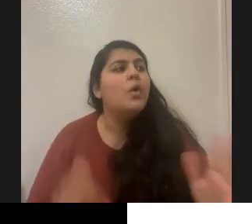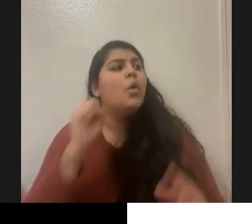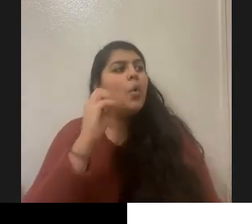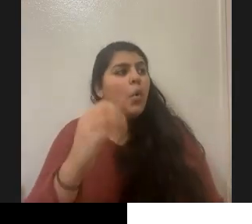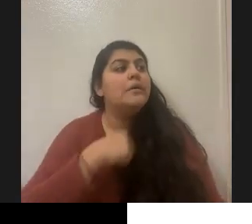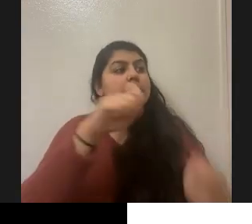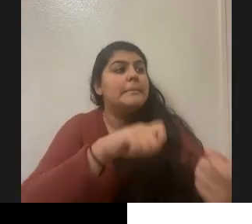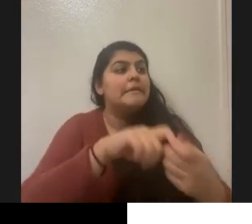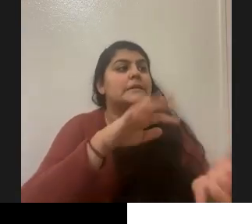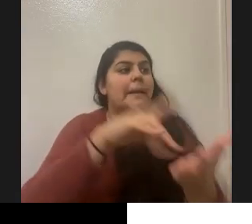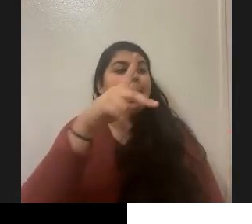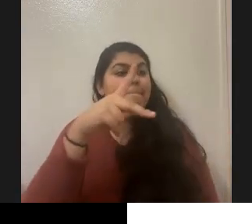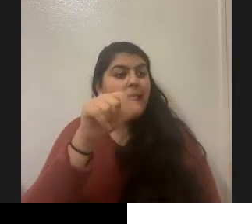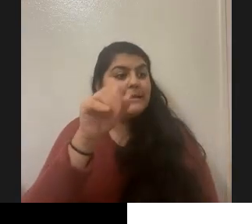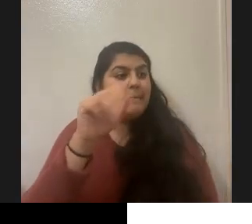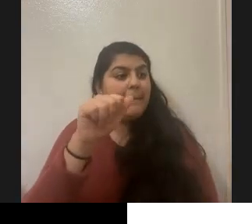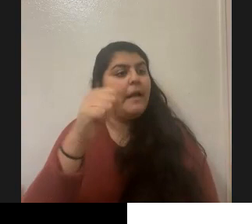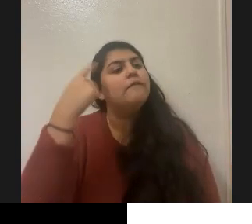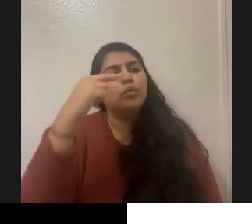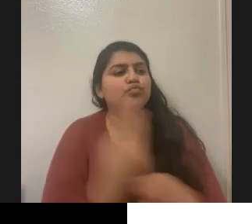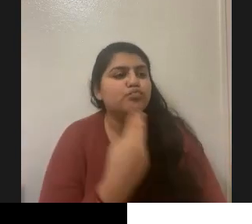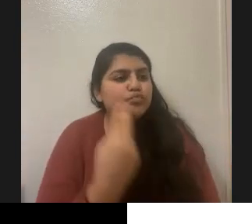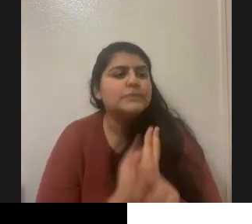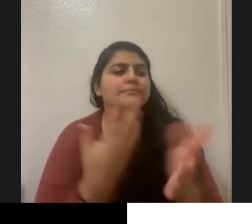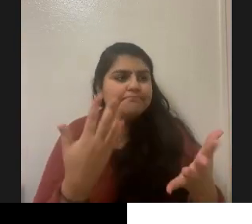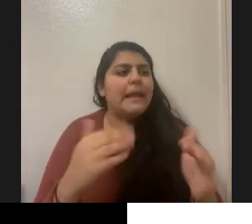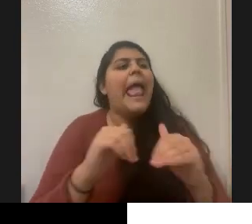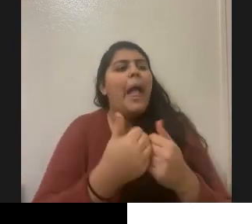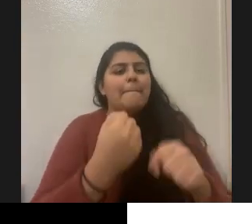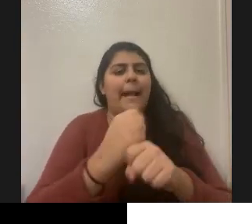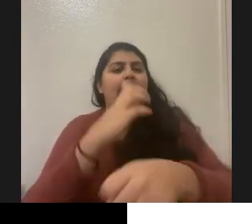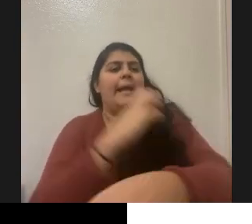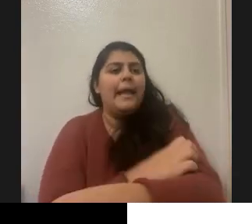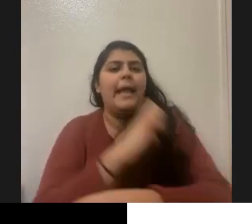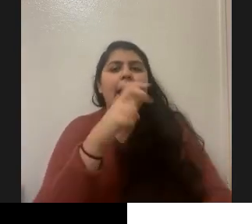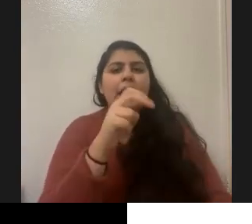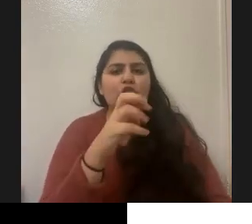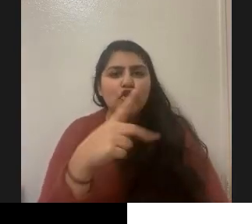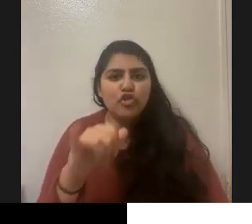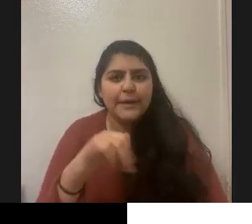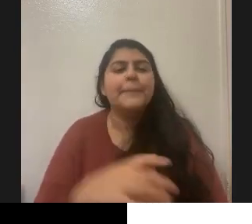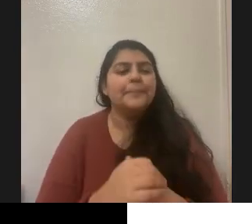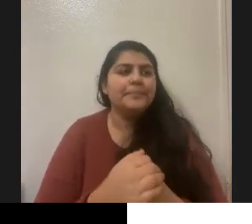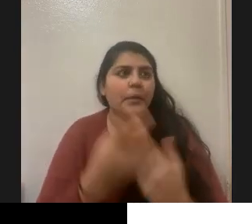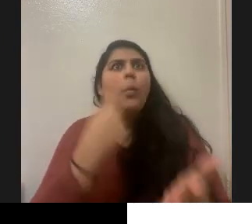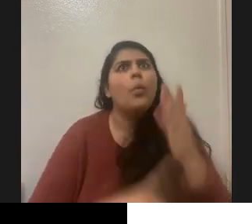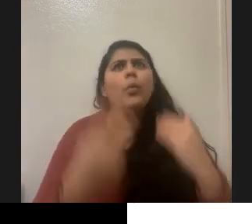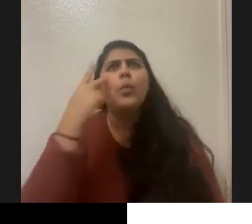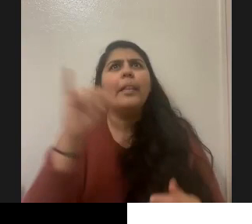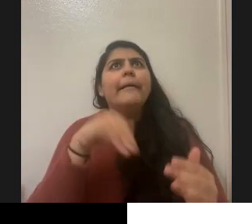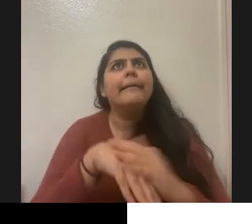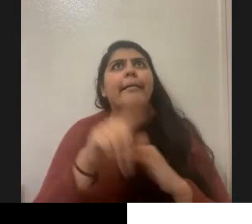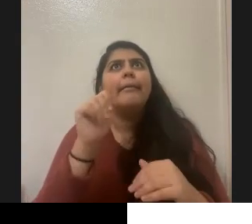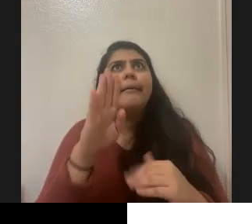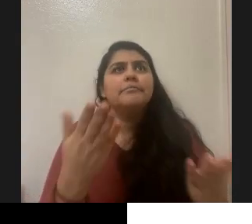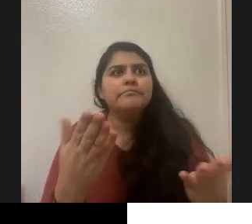study plasmas to use them, like apply them towards making energy. So what that looks like kind of in a lab is that we have